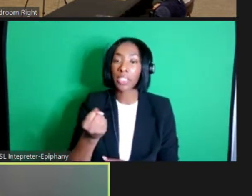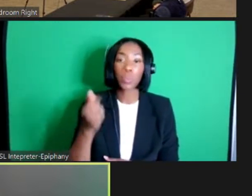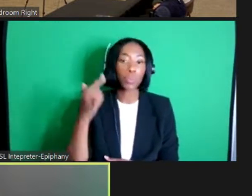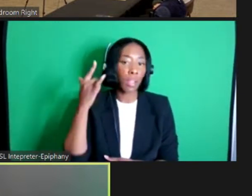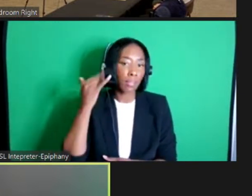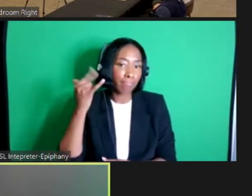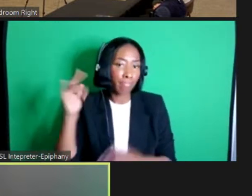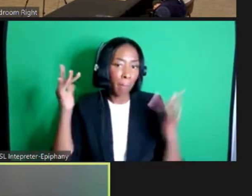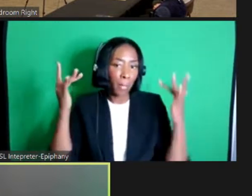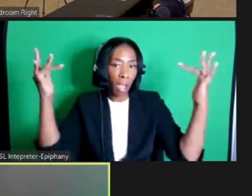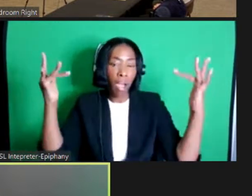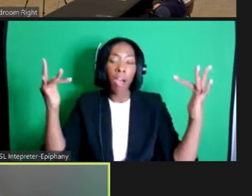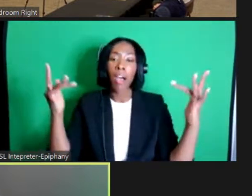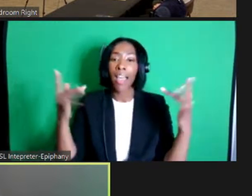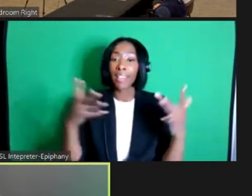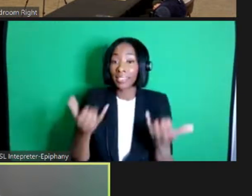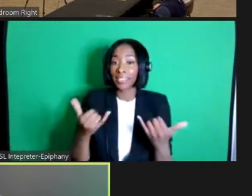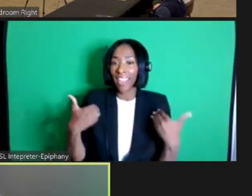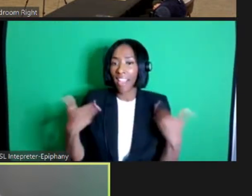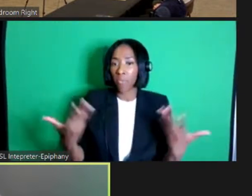shirt.